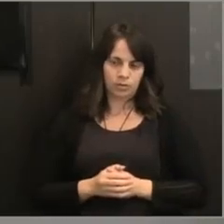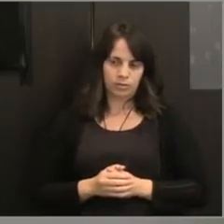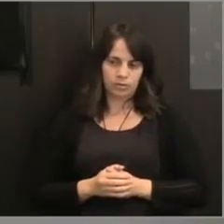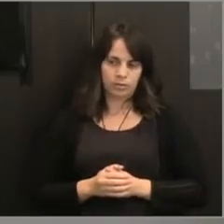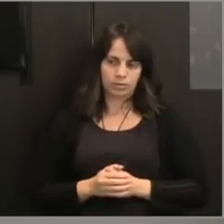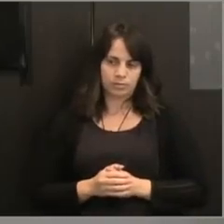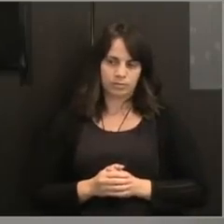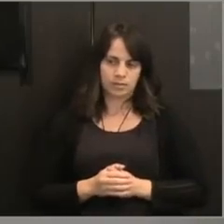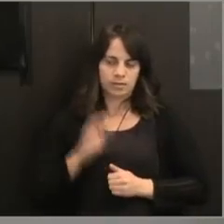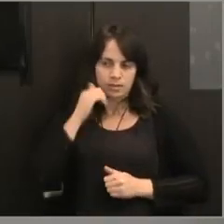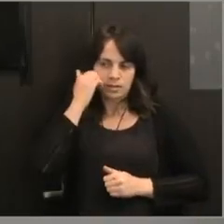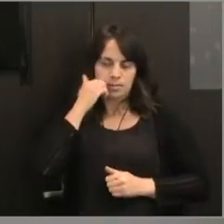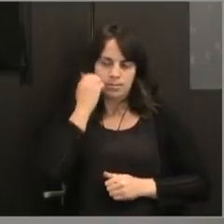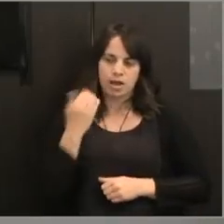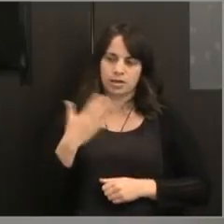world.